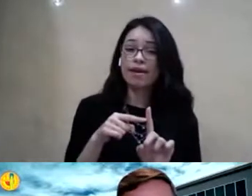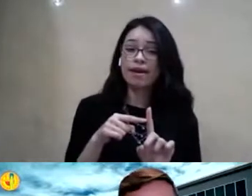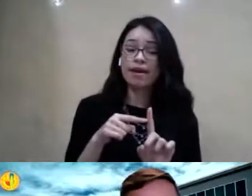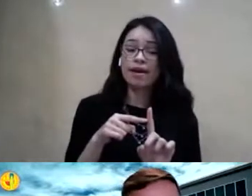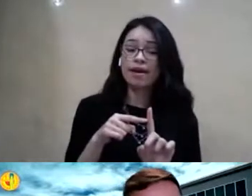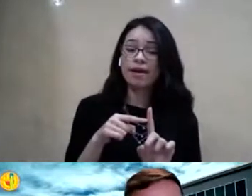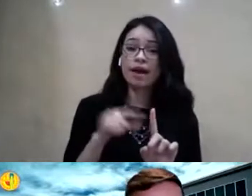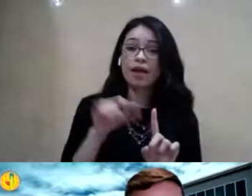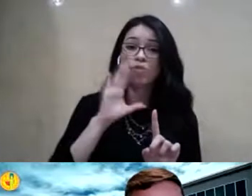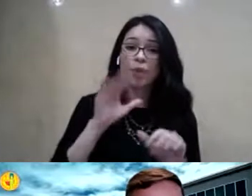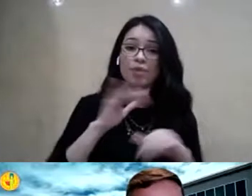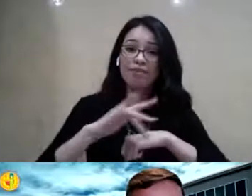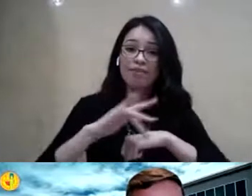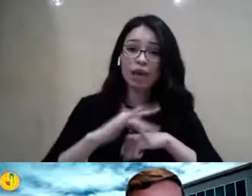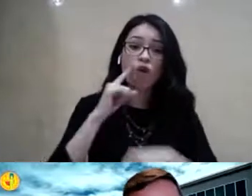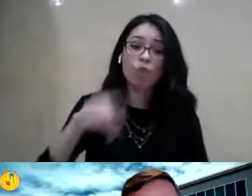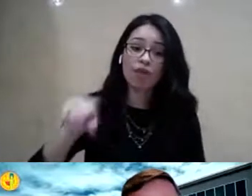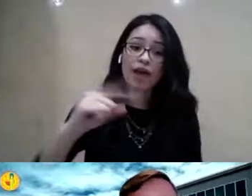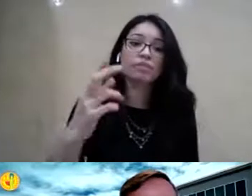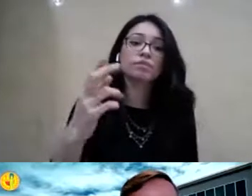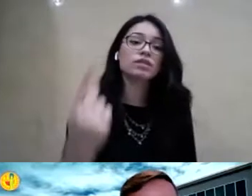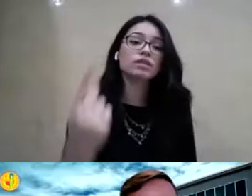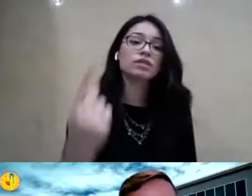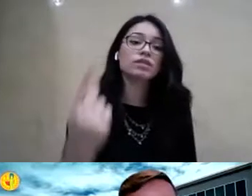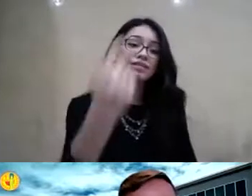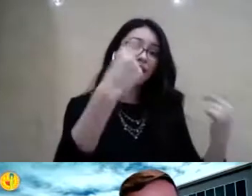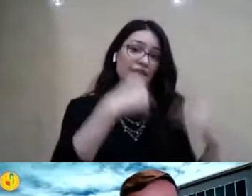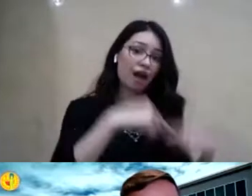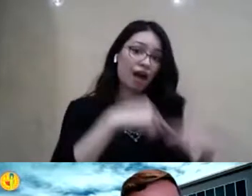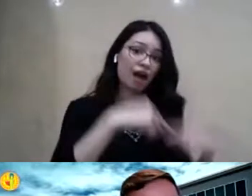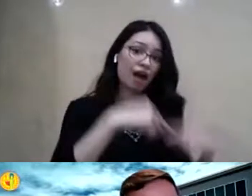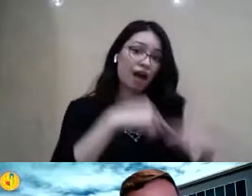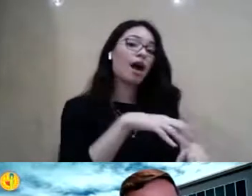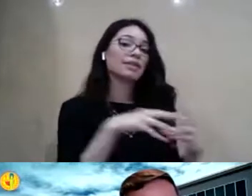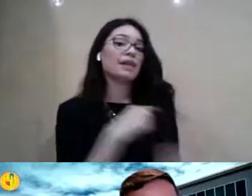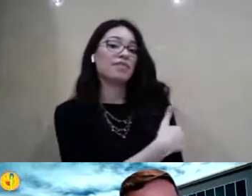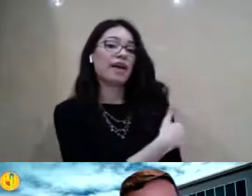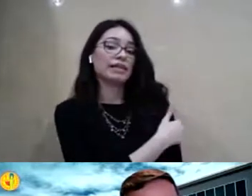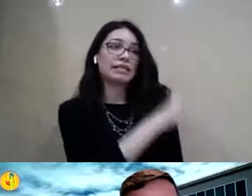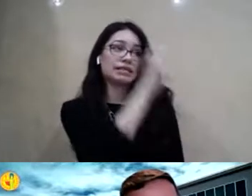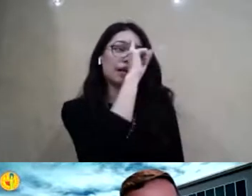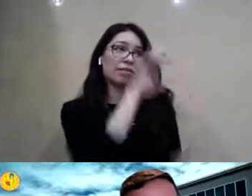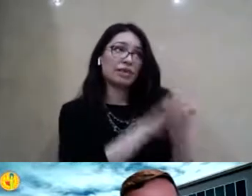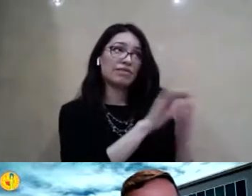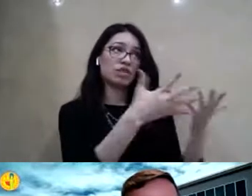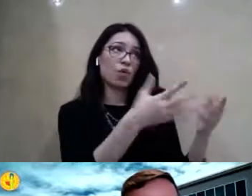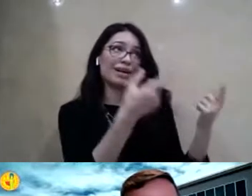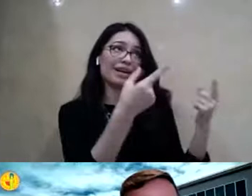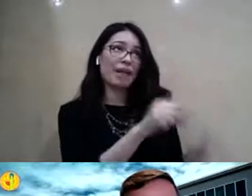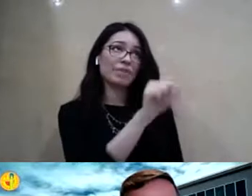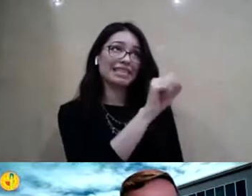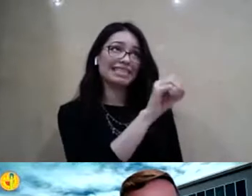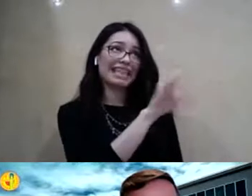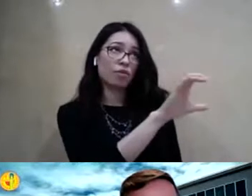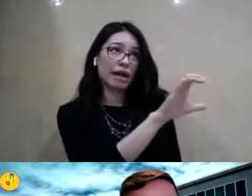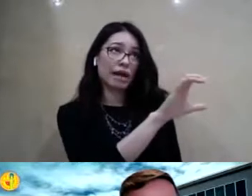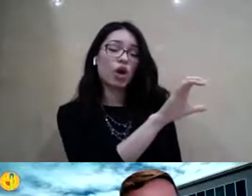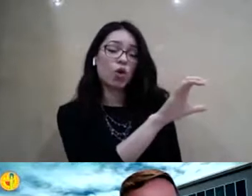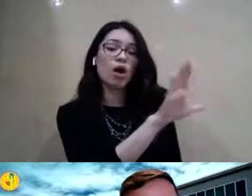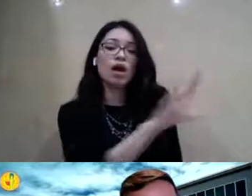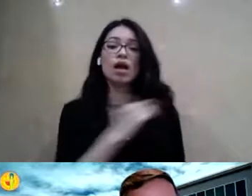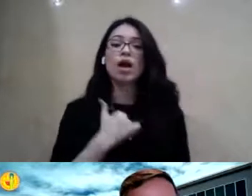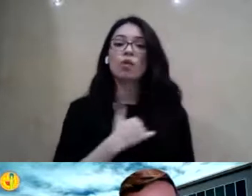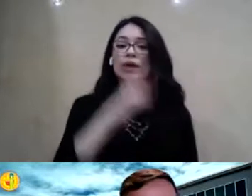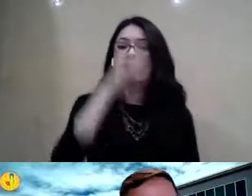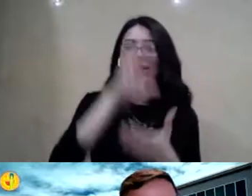to become vaccinated, that's above my pay grade. That's being set in Sacramento and more locally. We believe teachers will be part